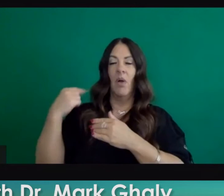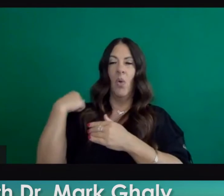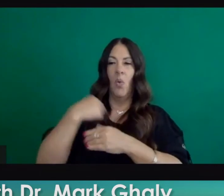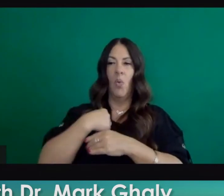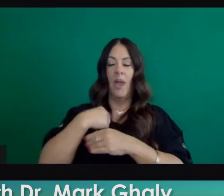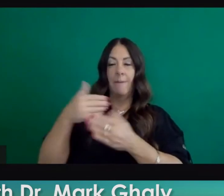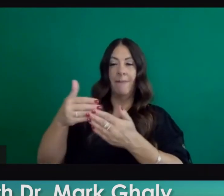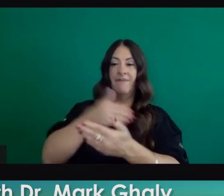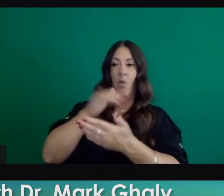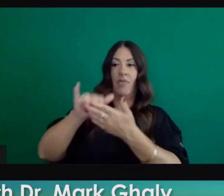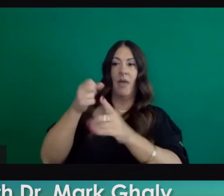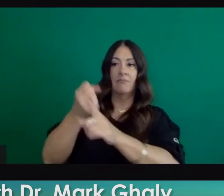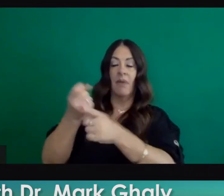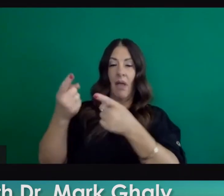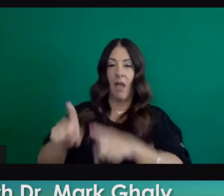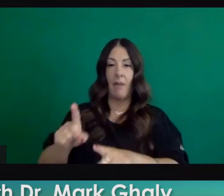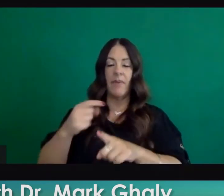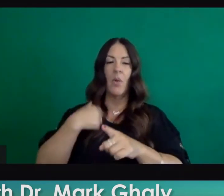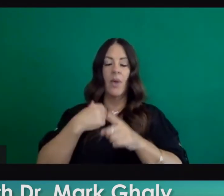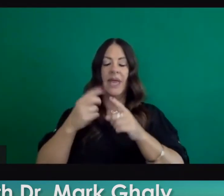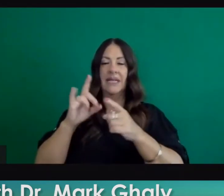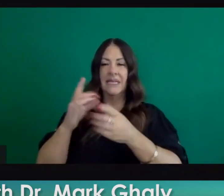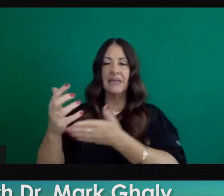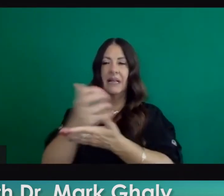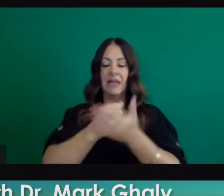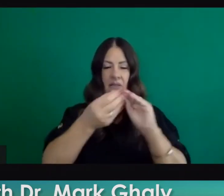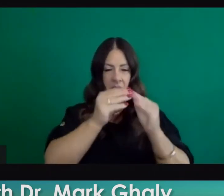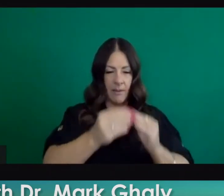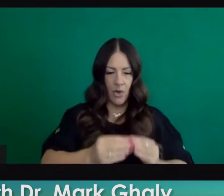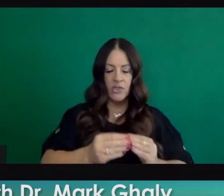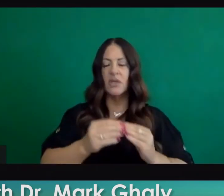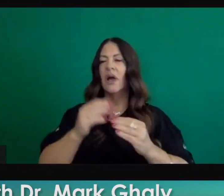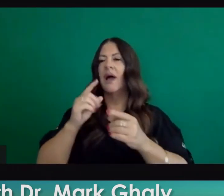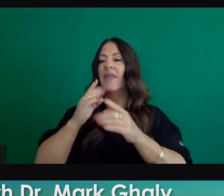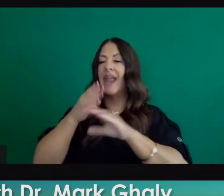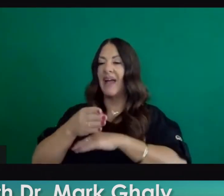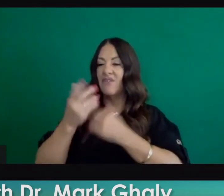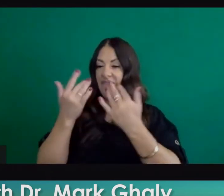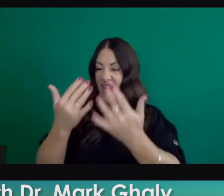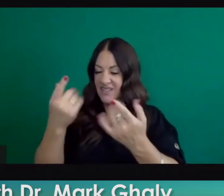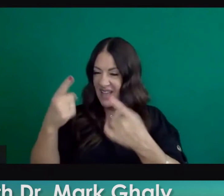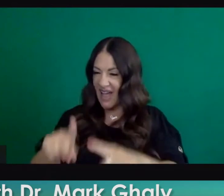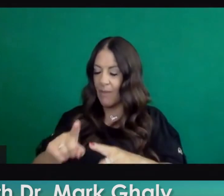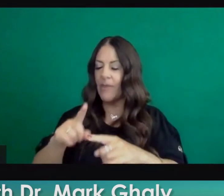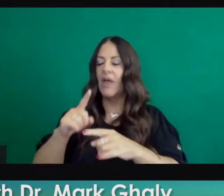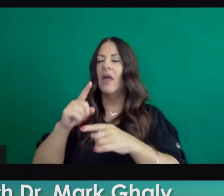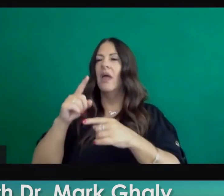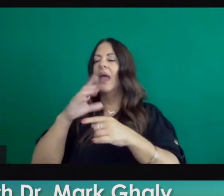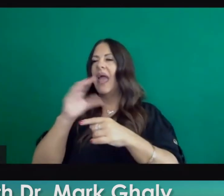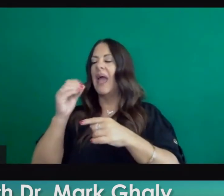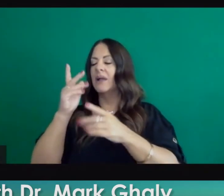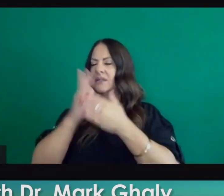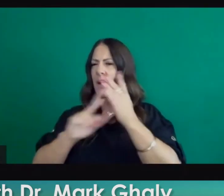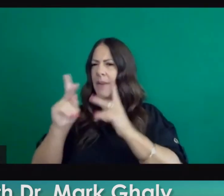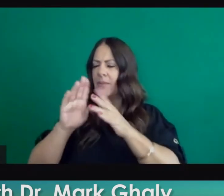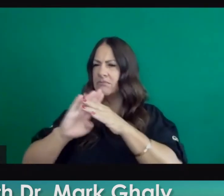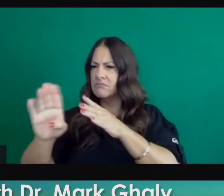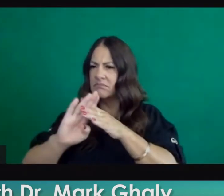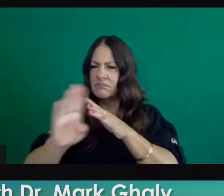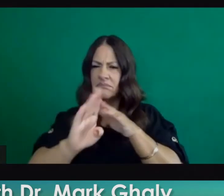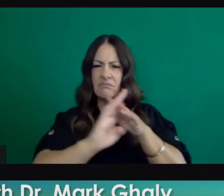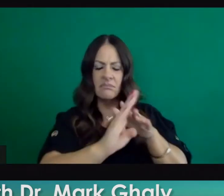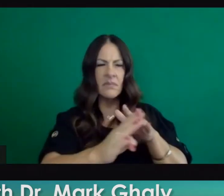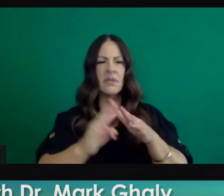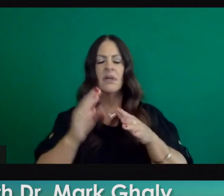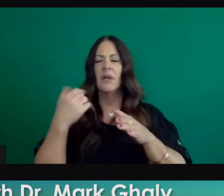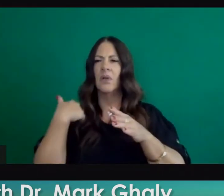us some sense that we will already be seeing the effects of those evacuations, air quality, and fire. And for the counties that